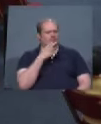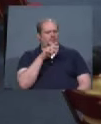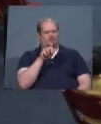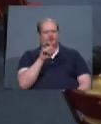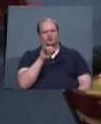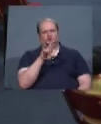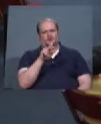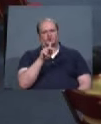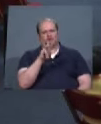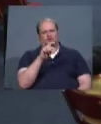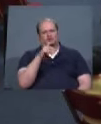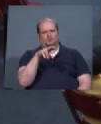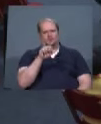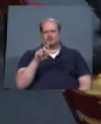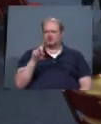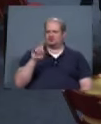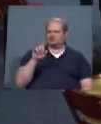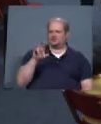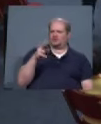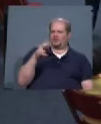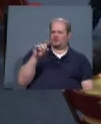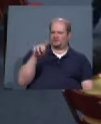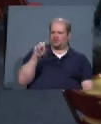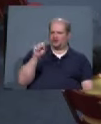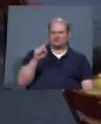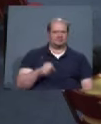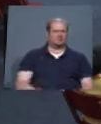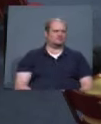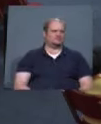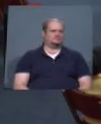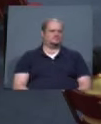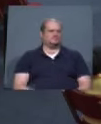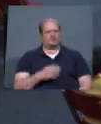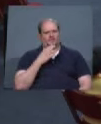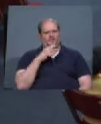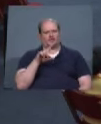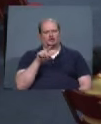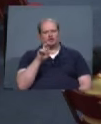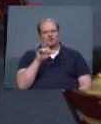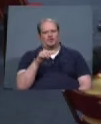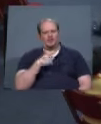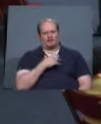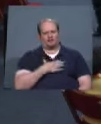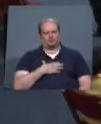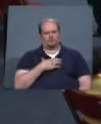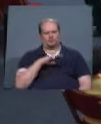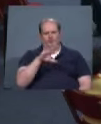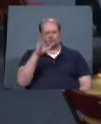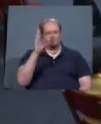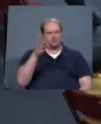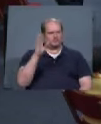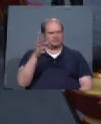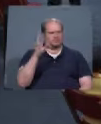Director Kampuras. Director Hines? Yeah. Thank you, Larry. I appreciate it.